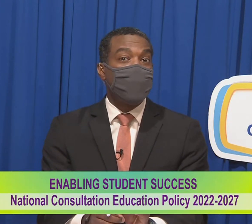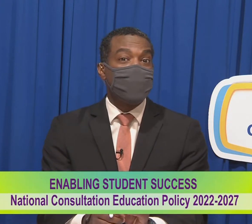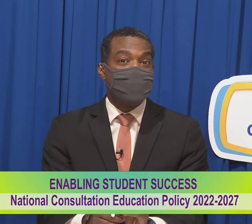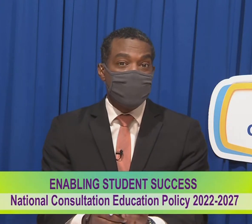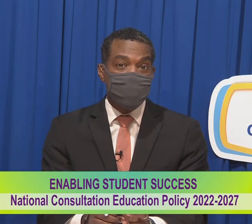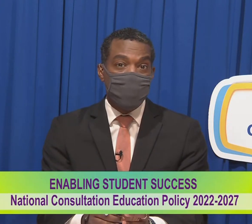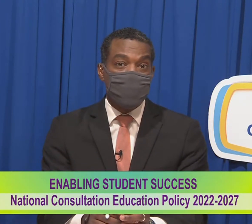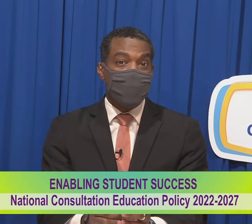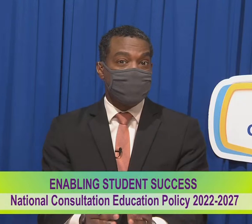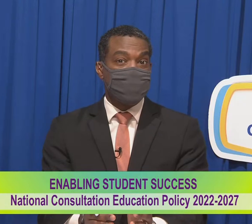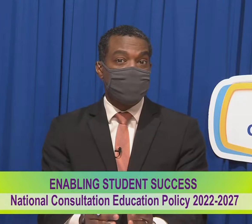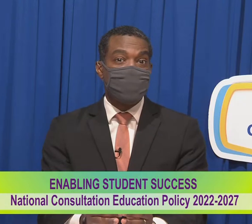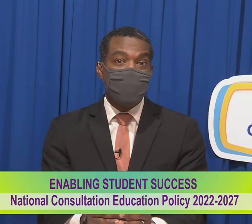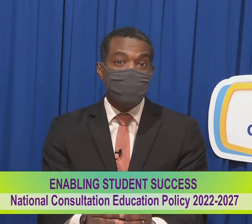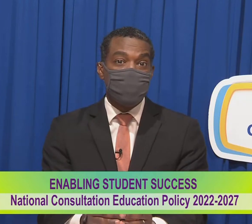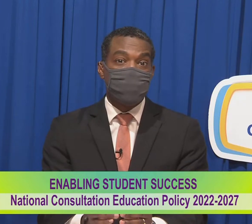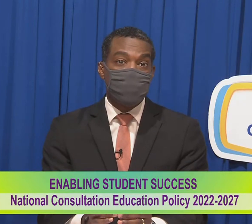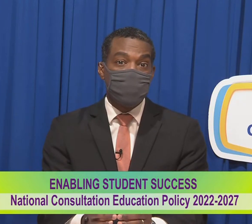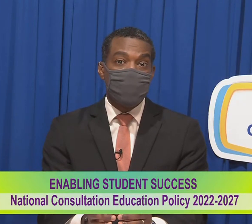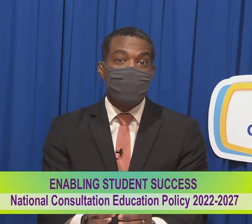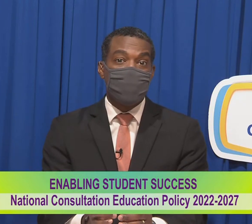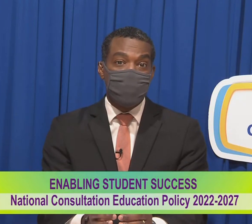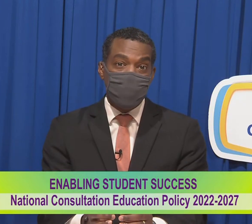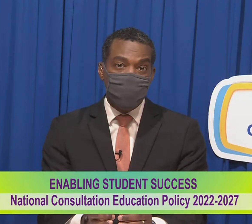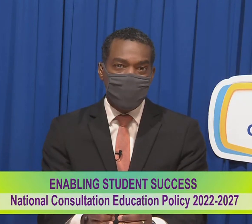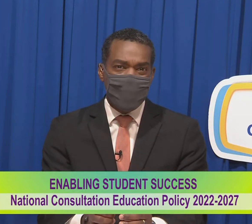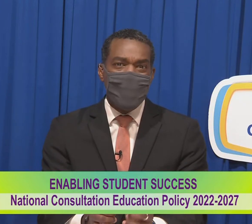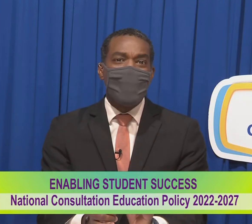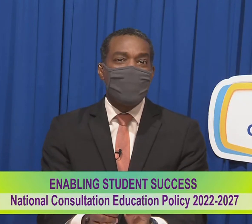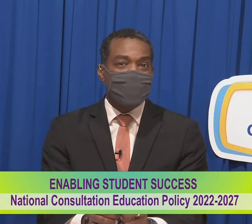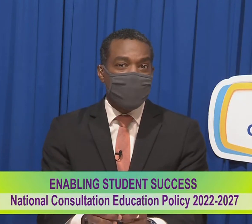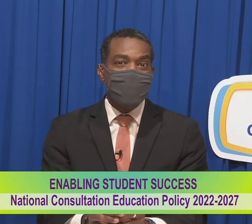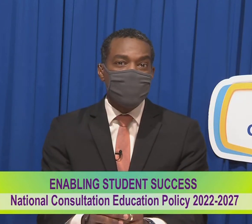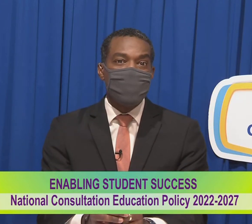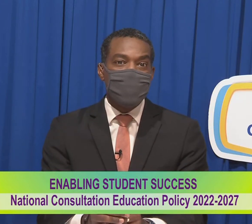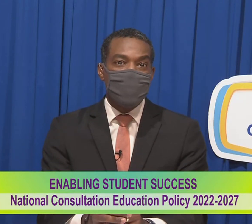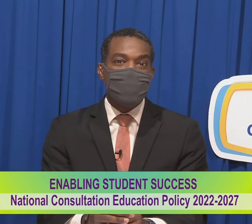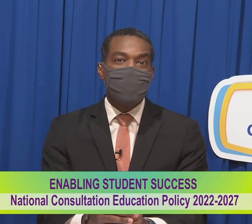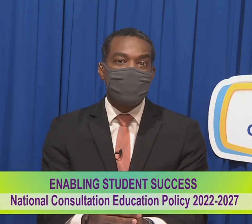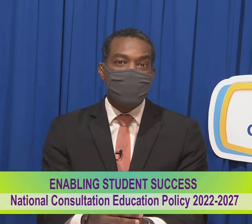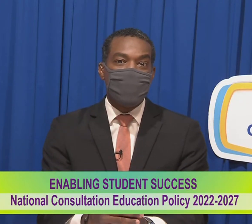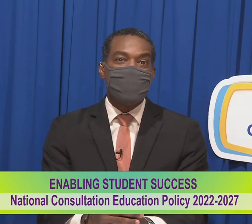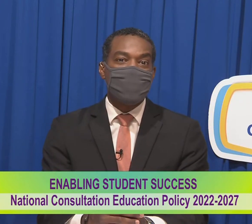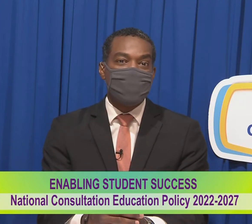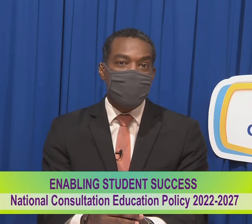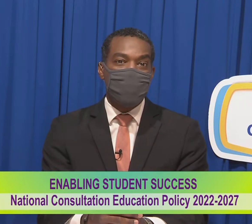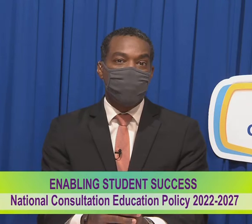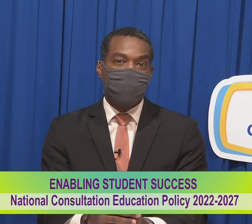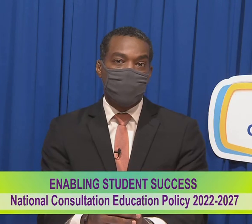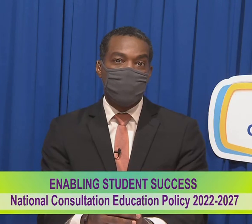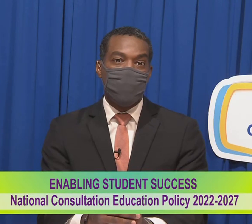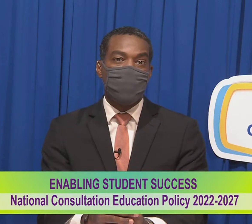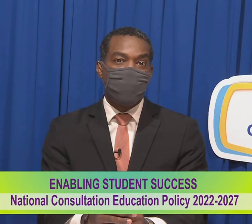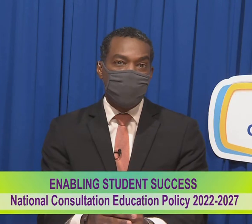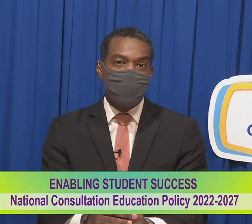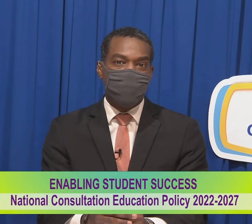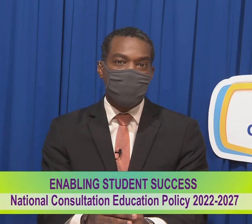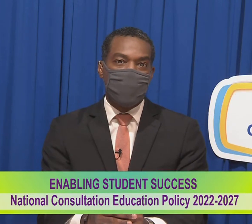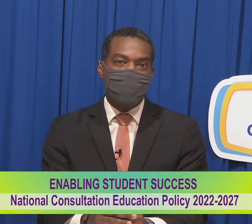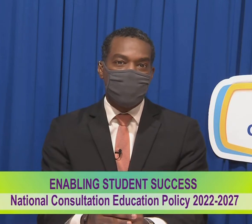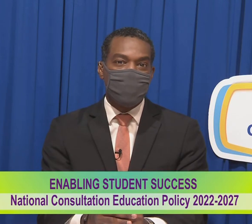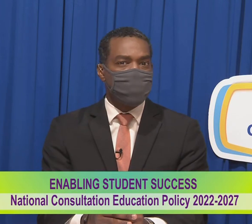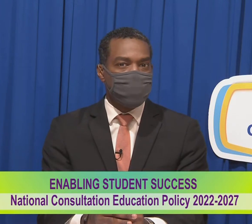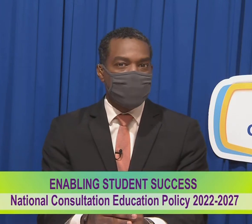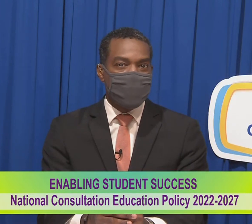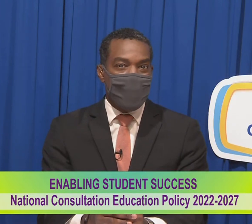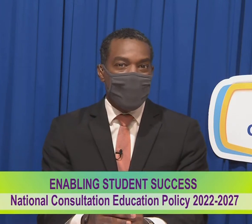COVID-19 pandemic on exacerbating existing challenges of student underachievement, there is need to conduct a systemic review of the